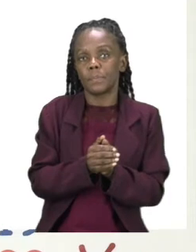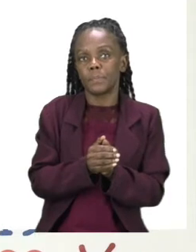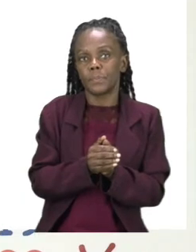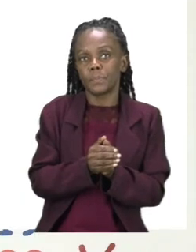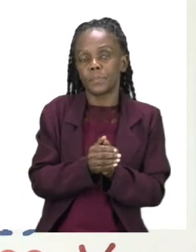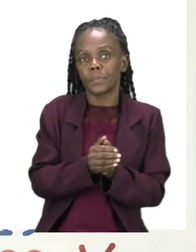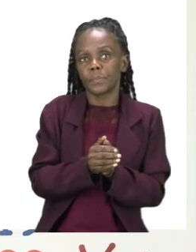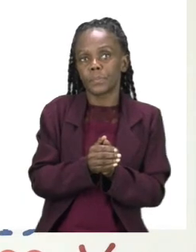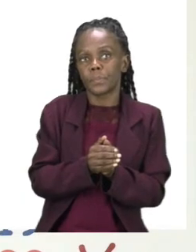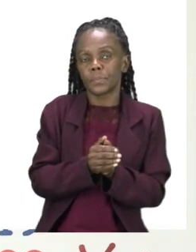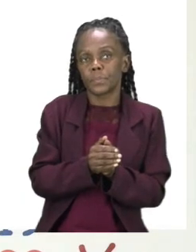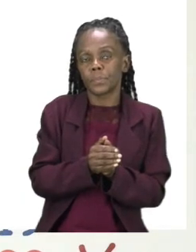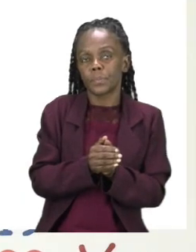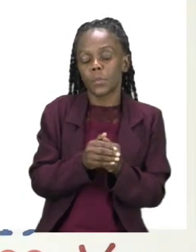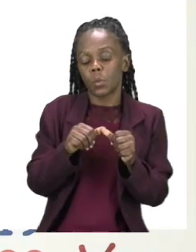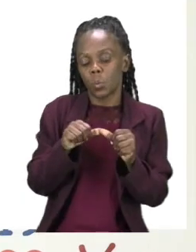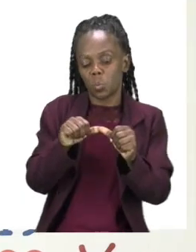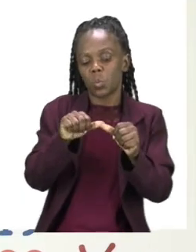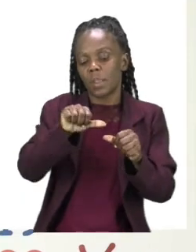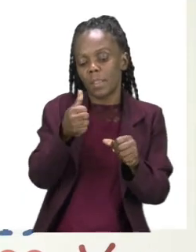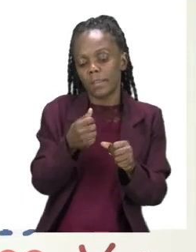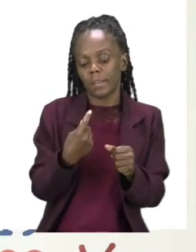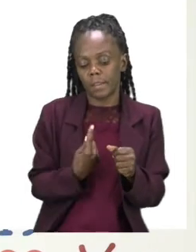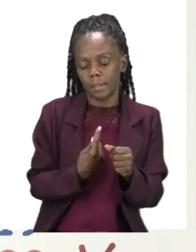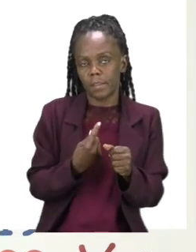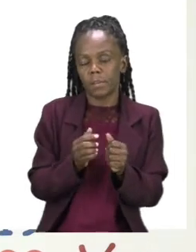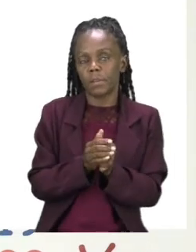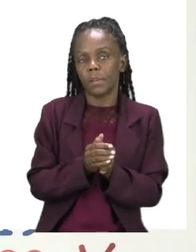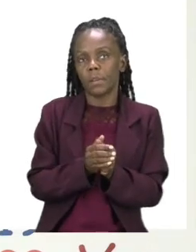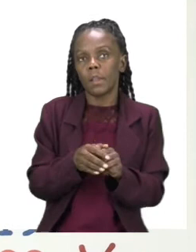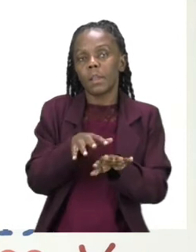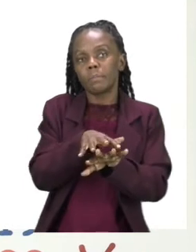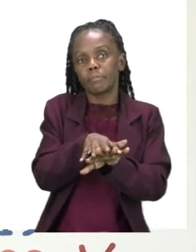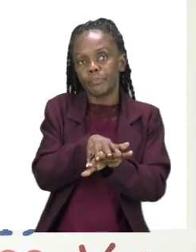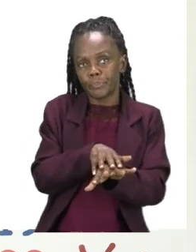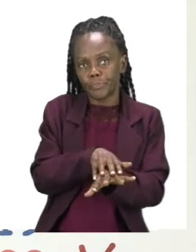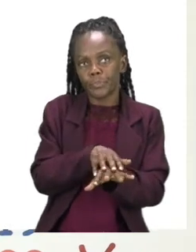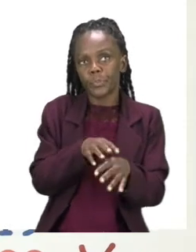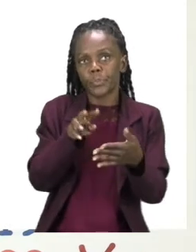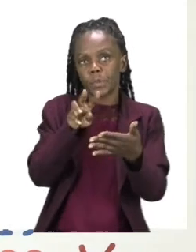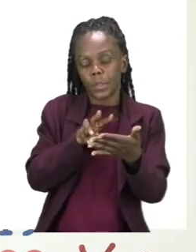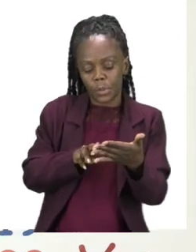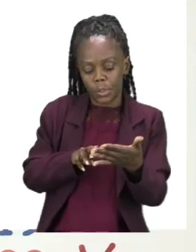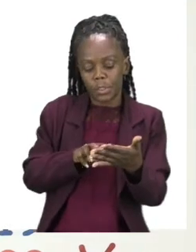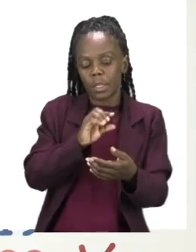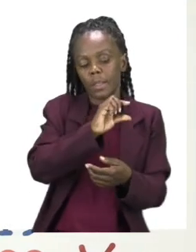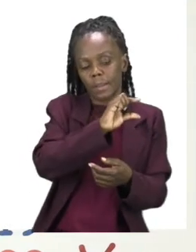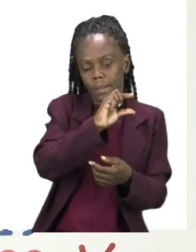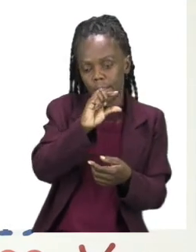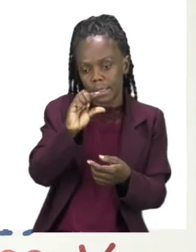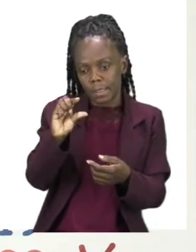now to fill in the rest by yourselves. Take your time, read each sentence using either